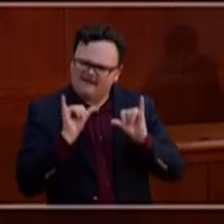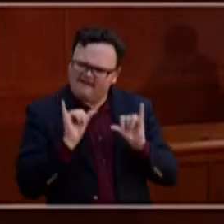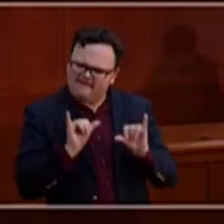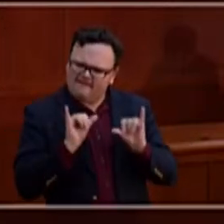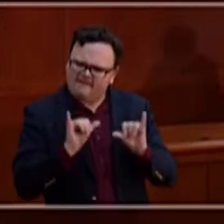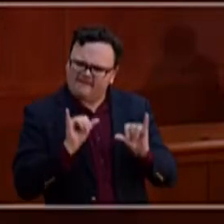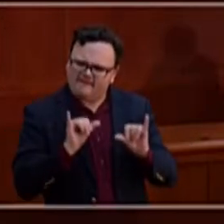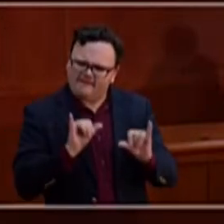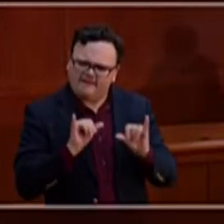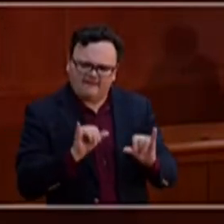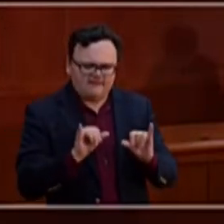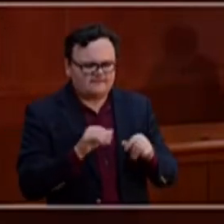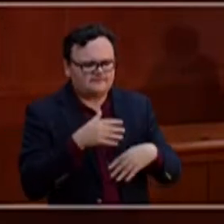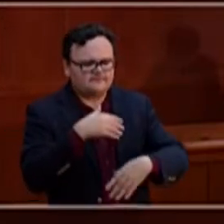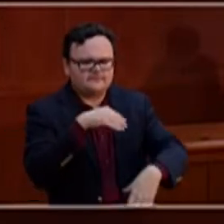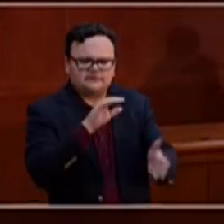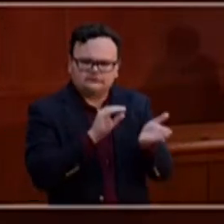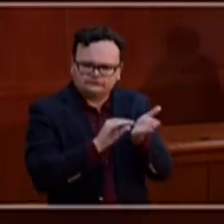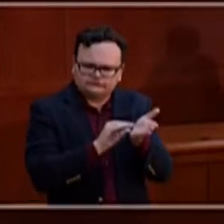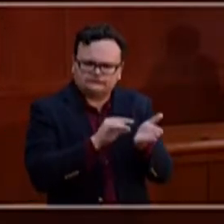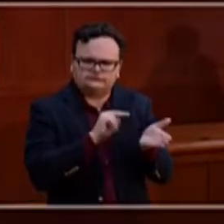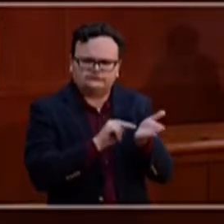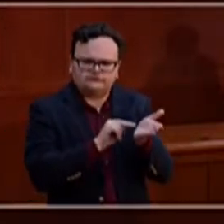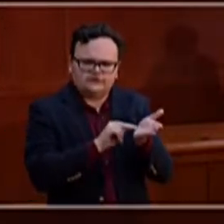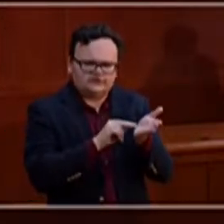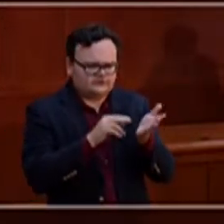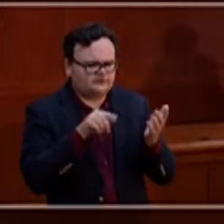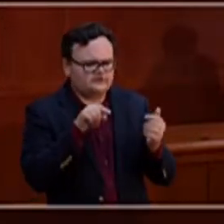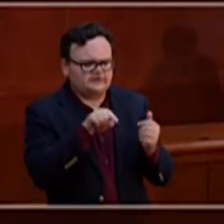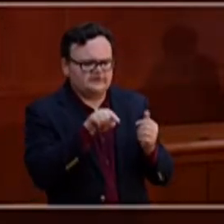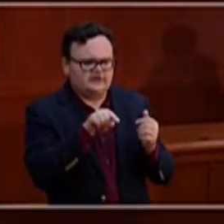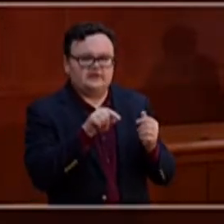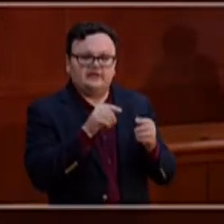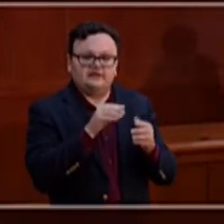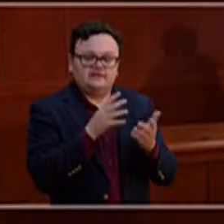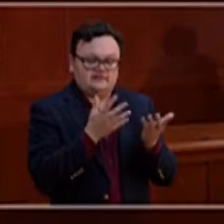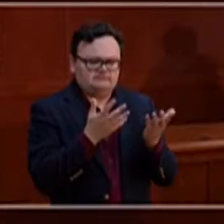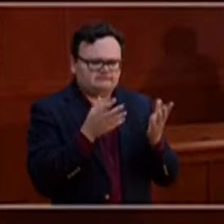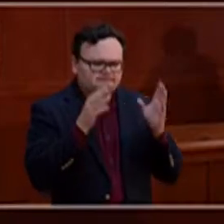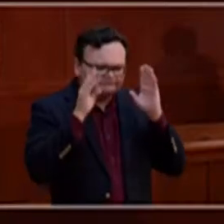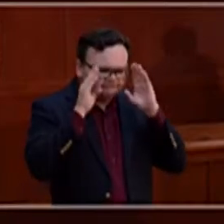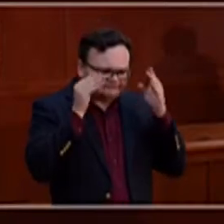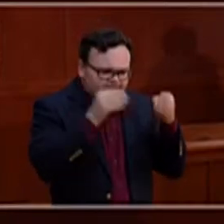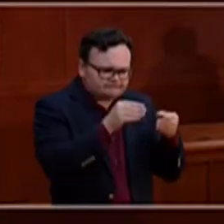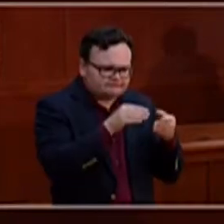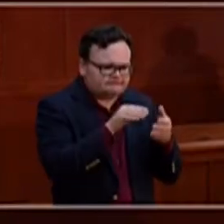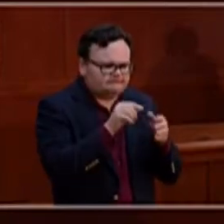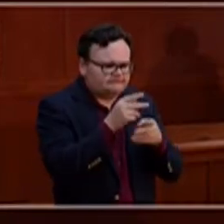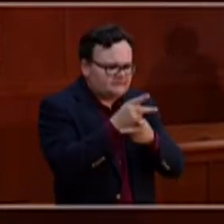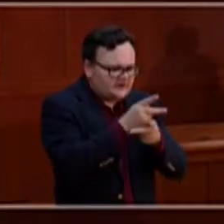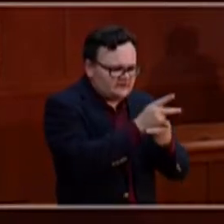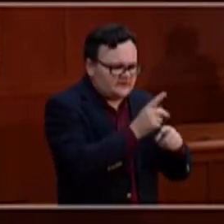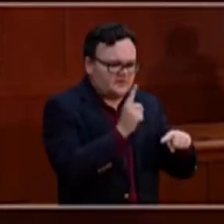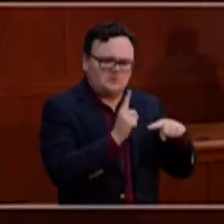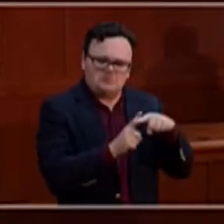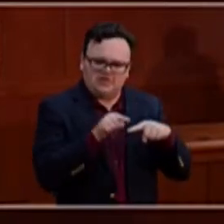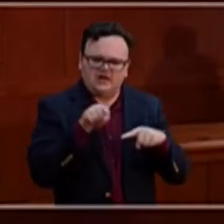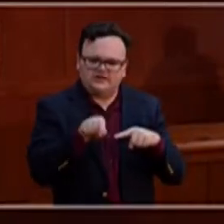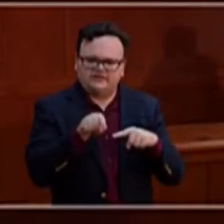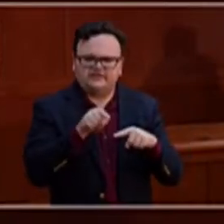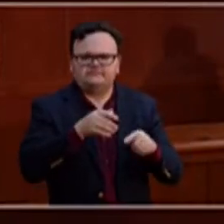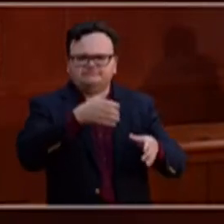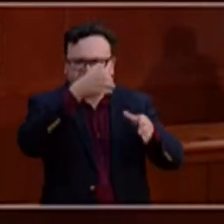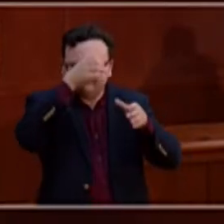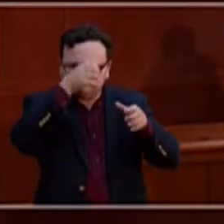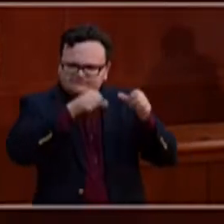their training not only as physicians but as scientists and learn how to better care for this disease. And I think we do a lot better job